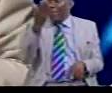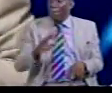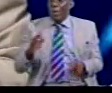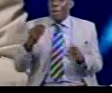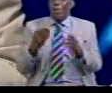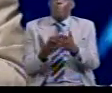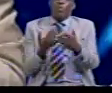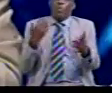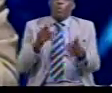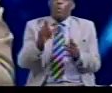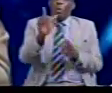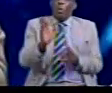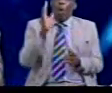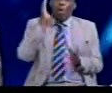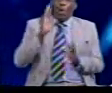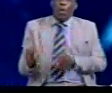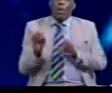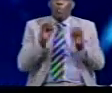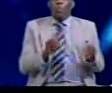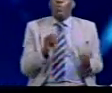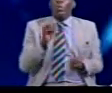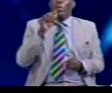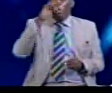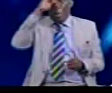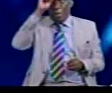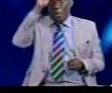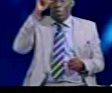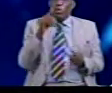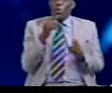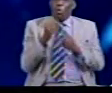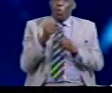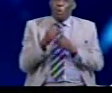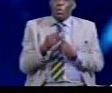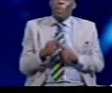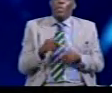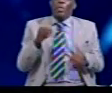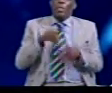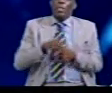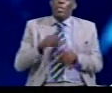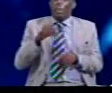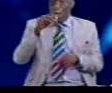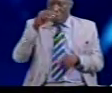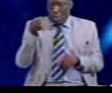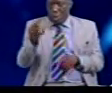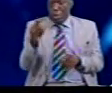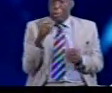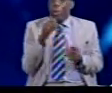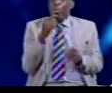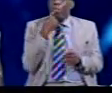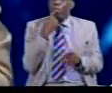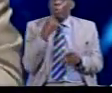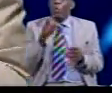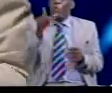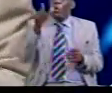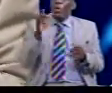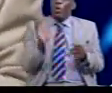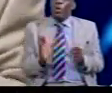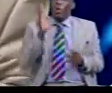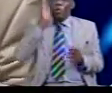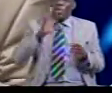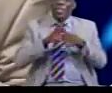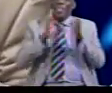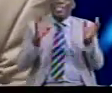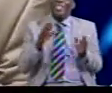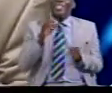in his mouth. Prions le Seigneur. Pray unto the Lord. Que Dieu lui accorde la puissance d'en haut. That God will release the power from on high upon Il him. Il